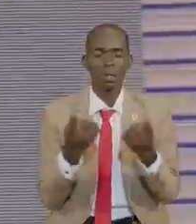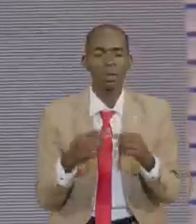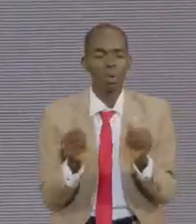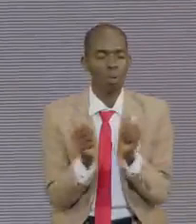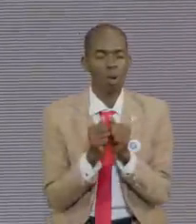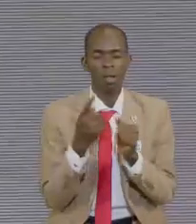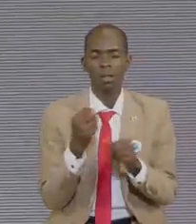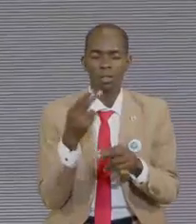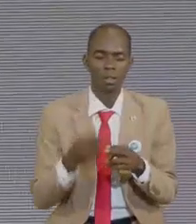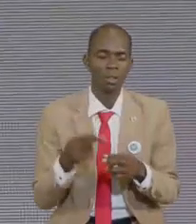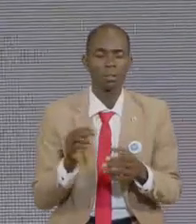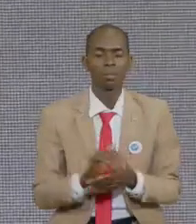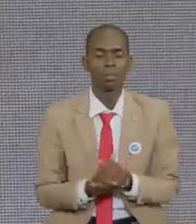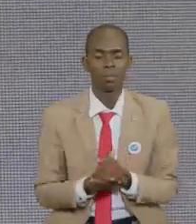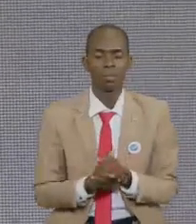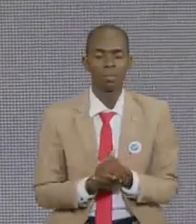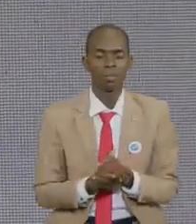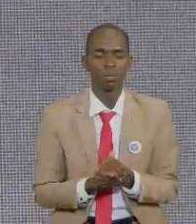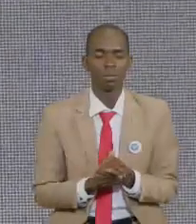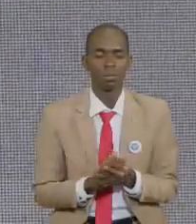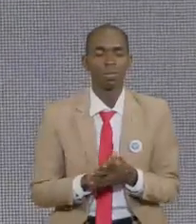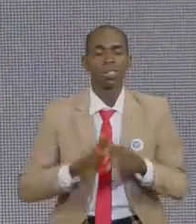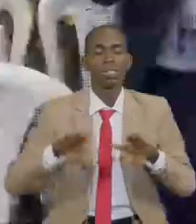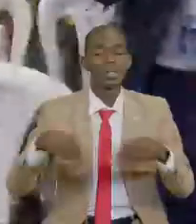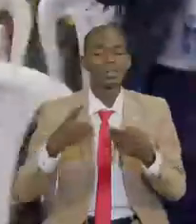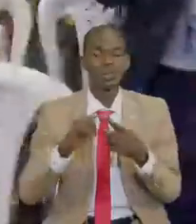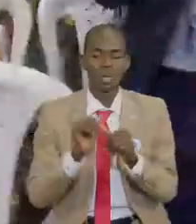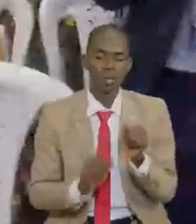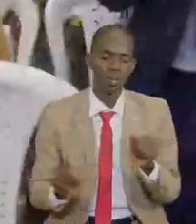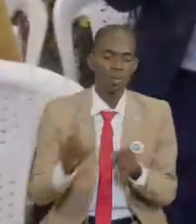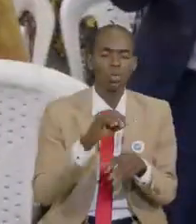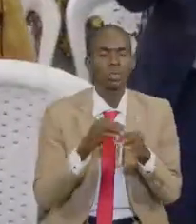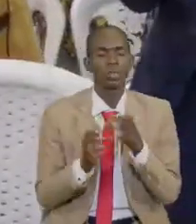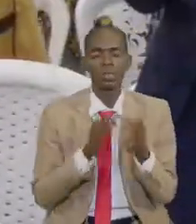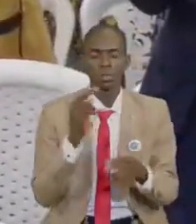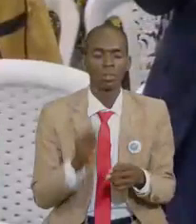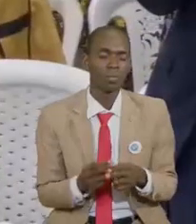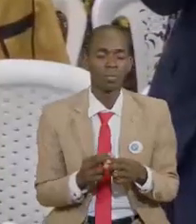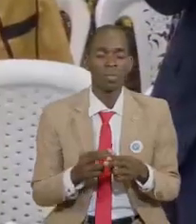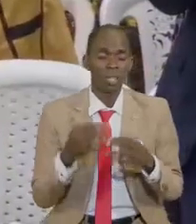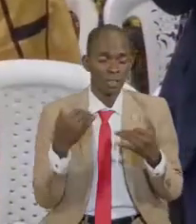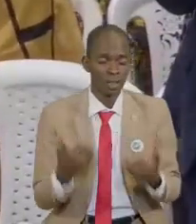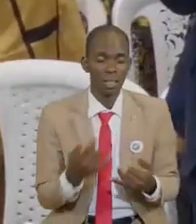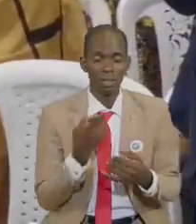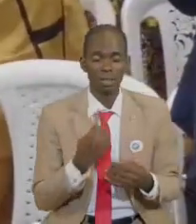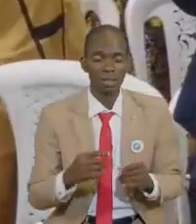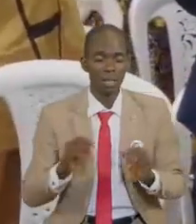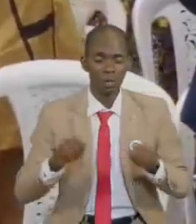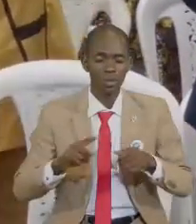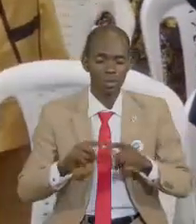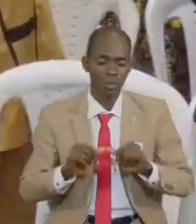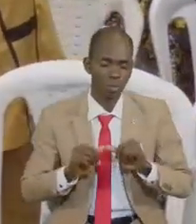Grant unto everyone Now the steadfastness of